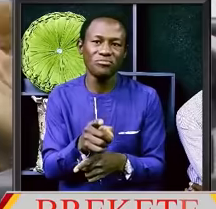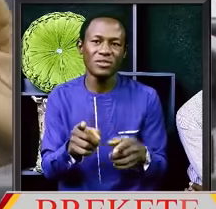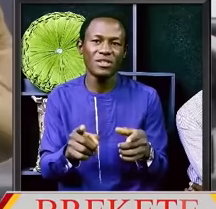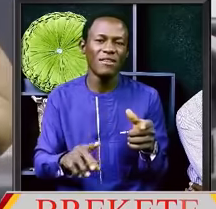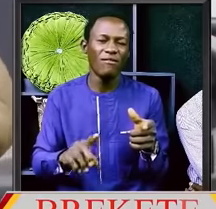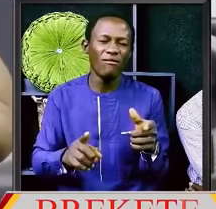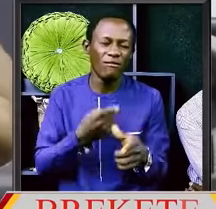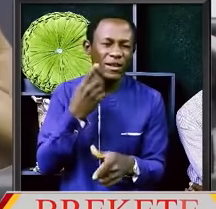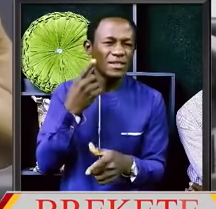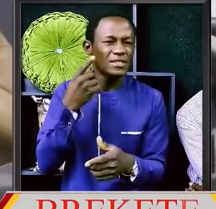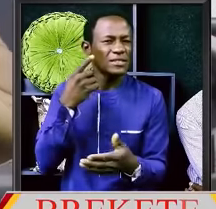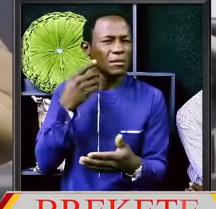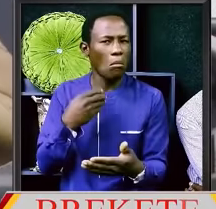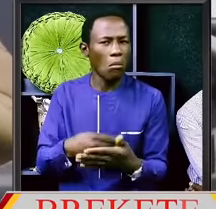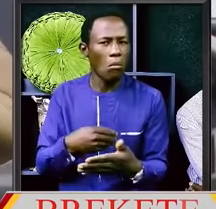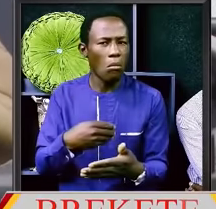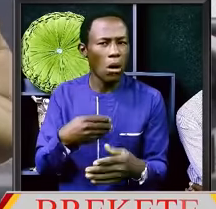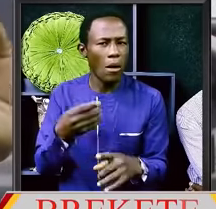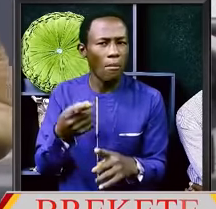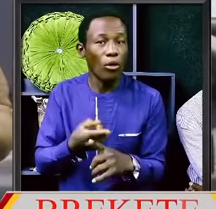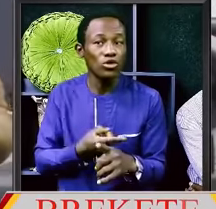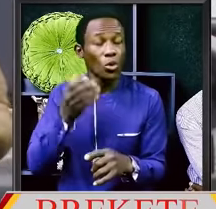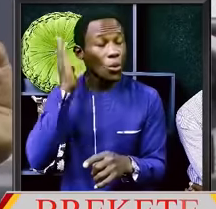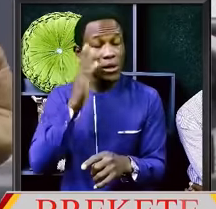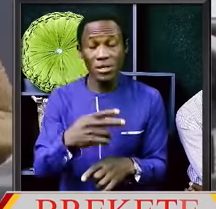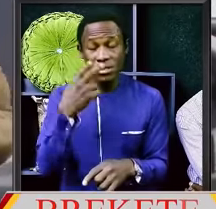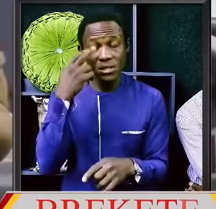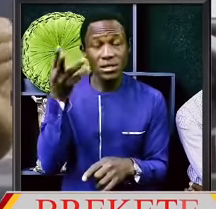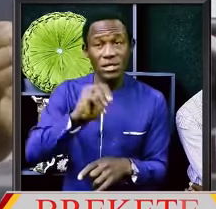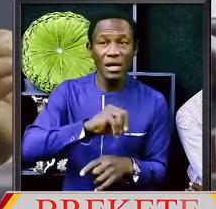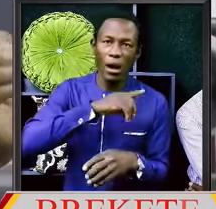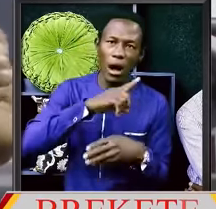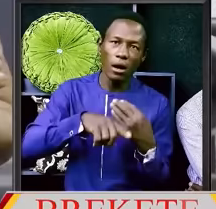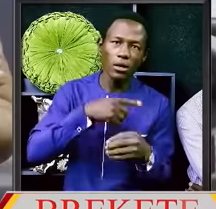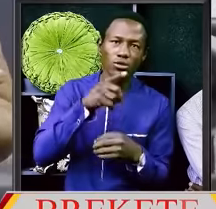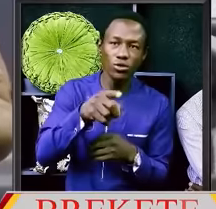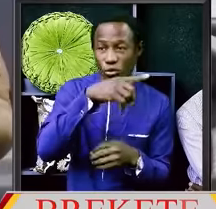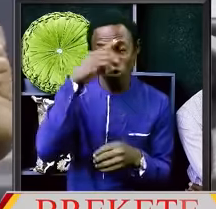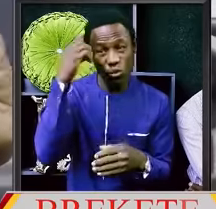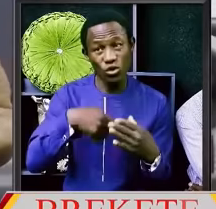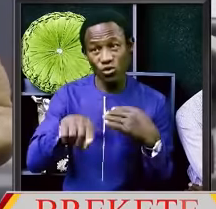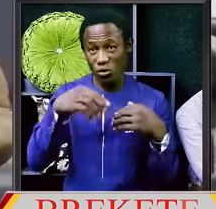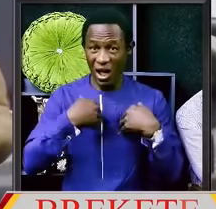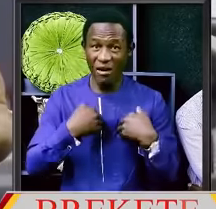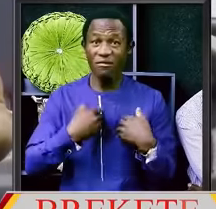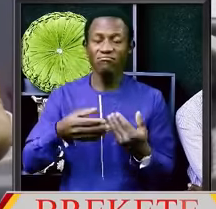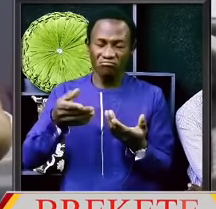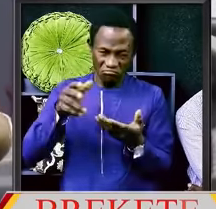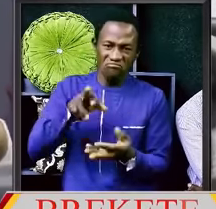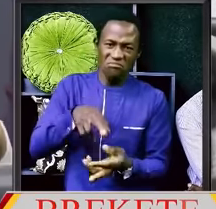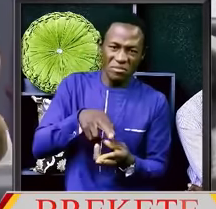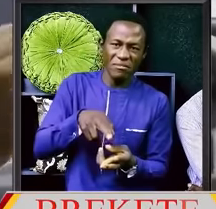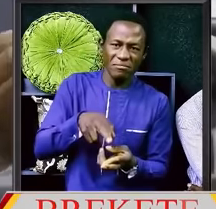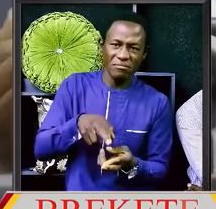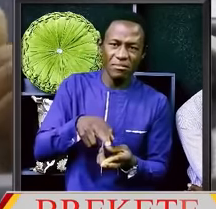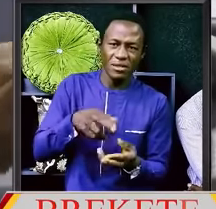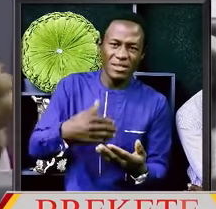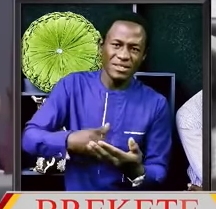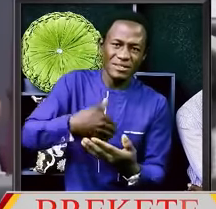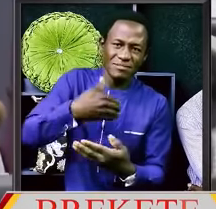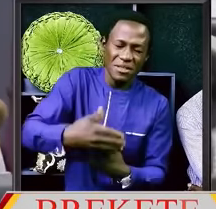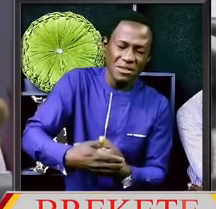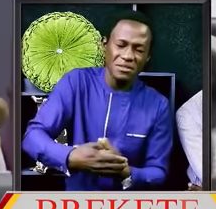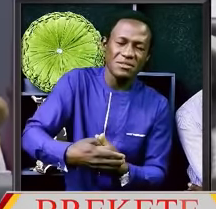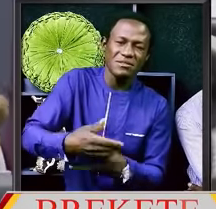The first month you will still see them around you, because wait till you get for hand still remain. Second month, some